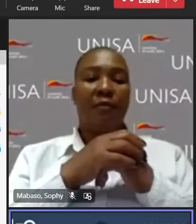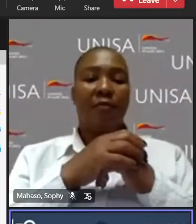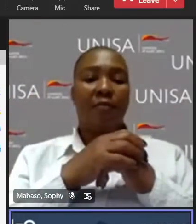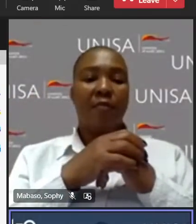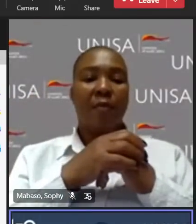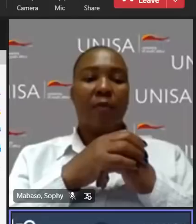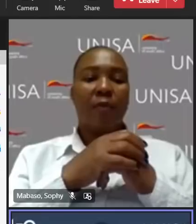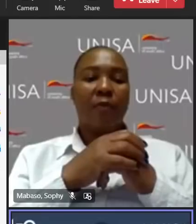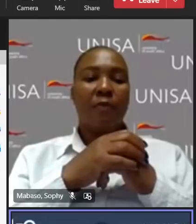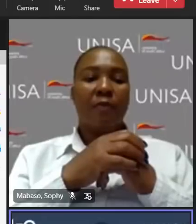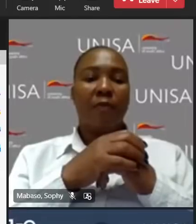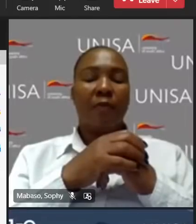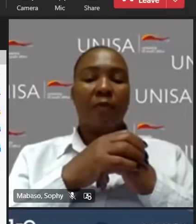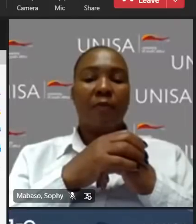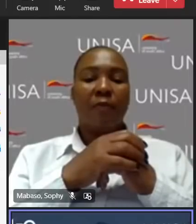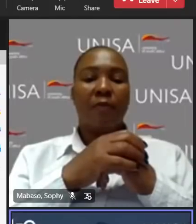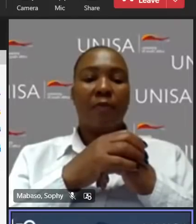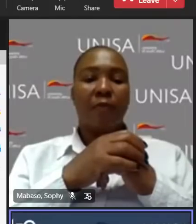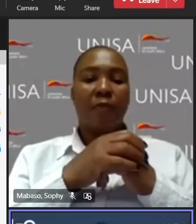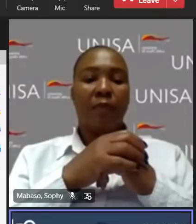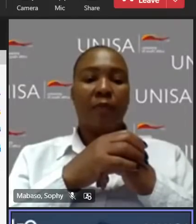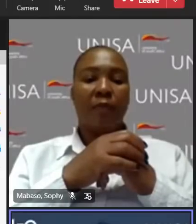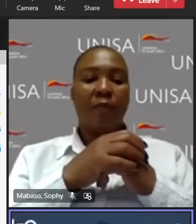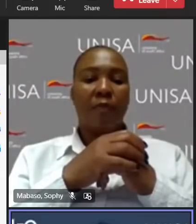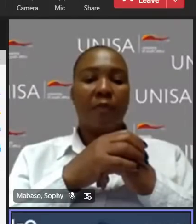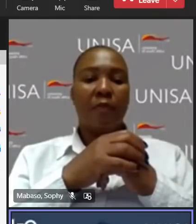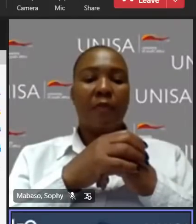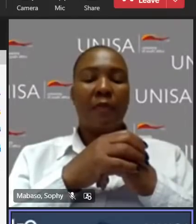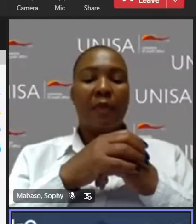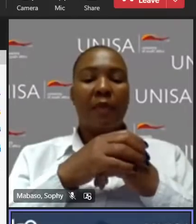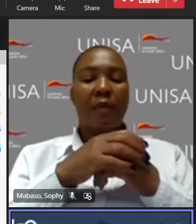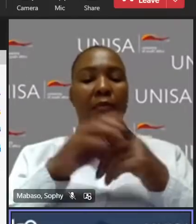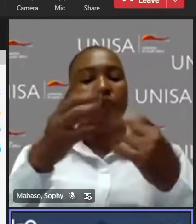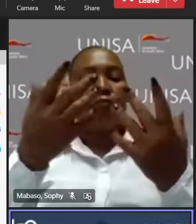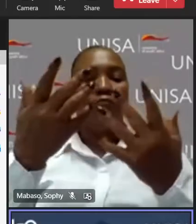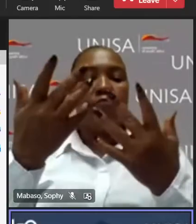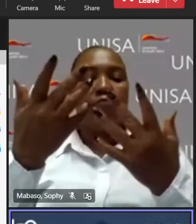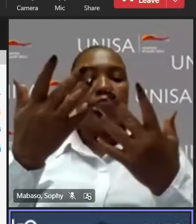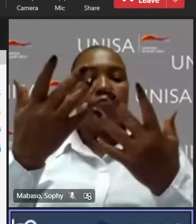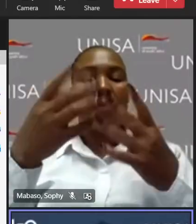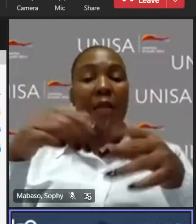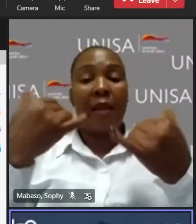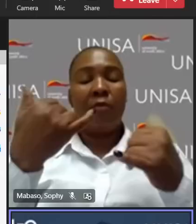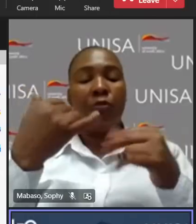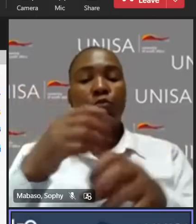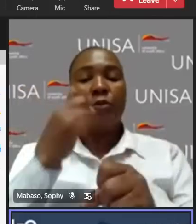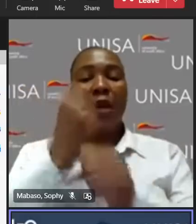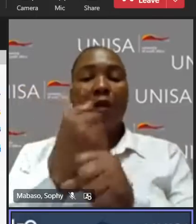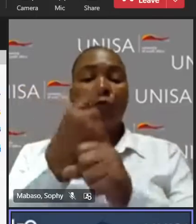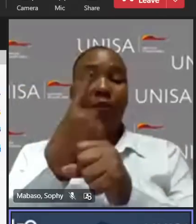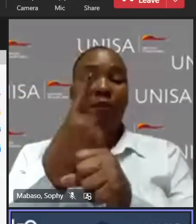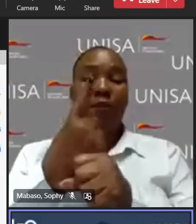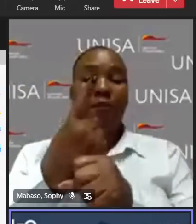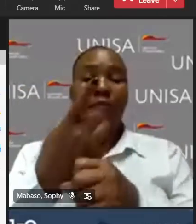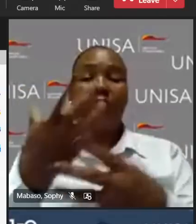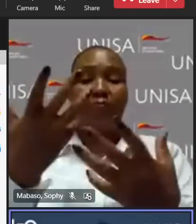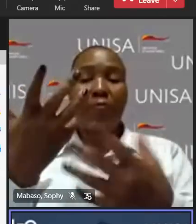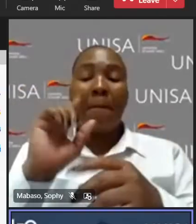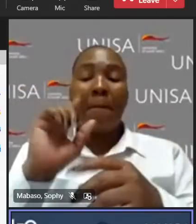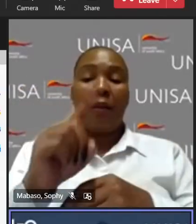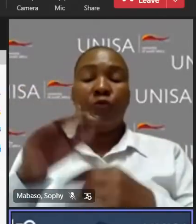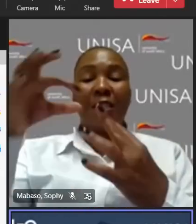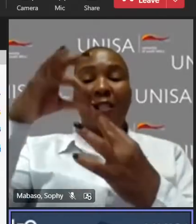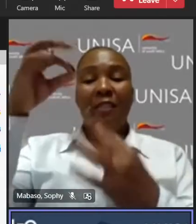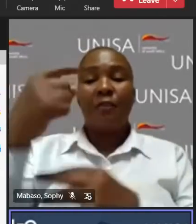Select a relevant one. This instance, it will be Gauteng. All right. And you